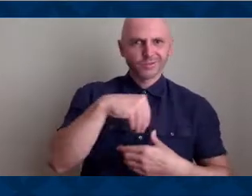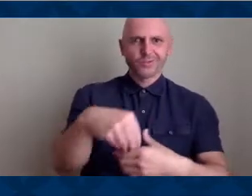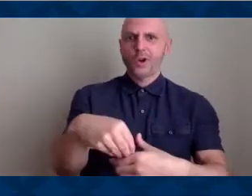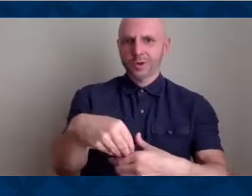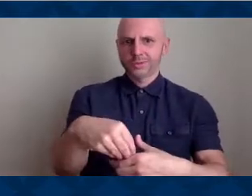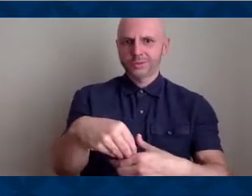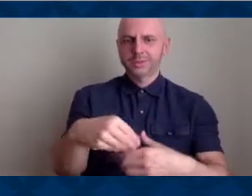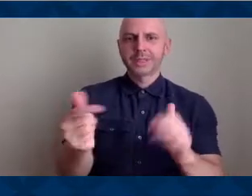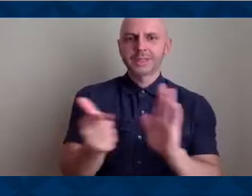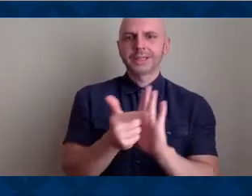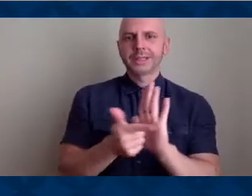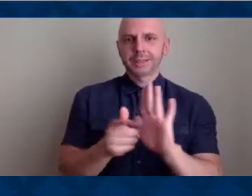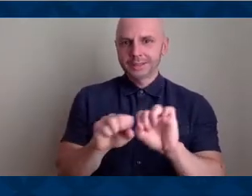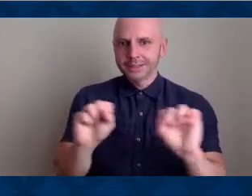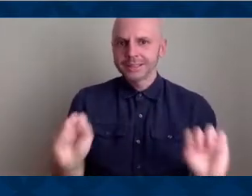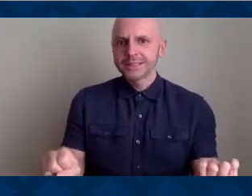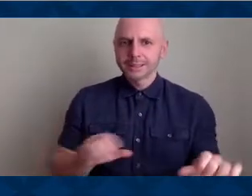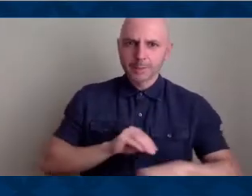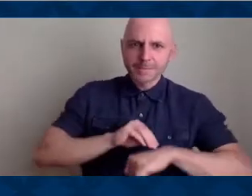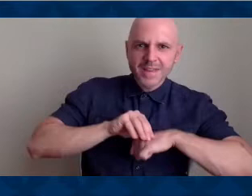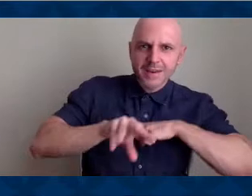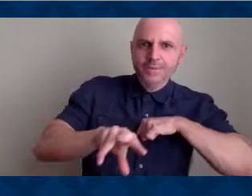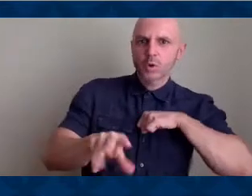one of our basic